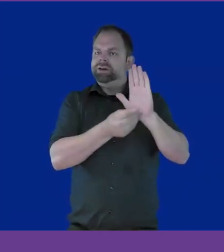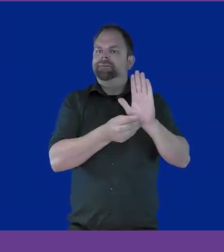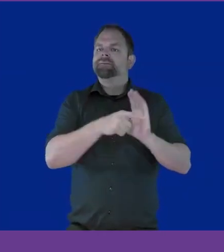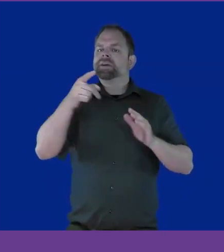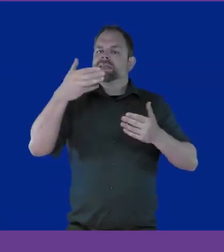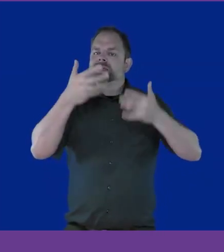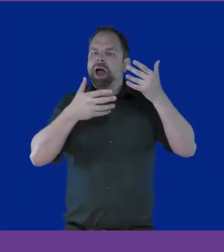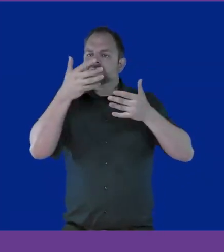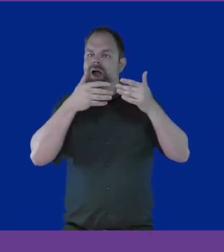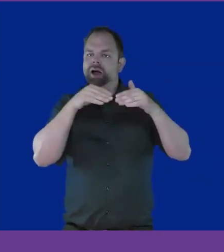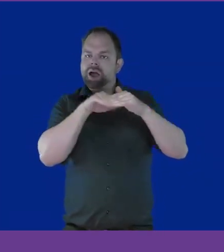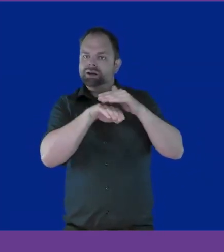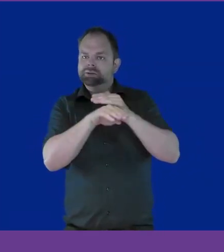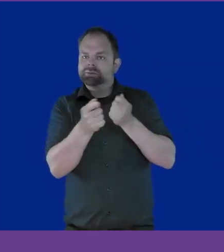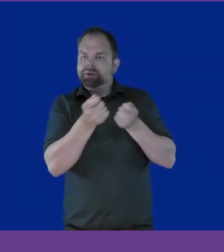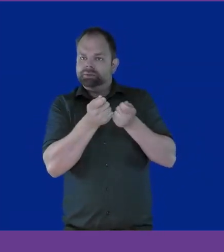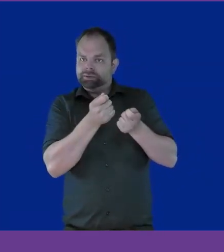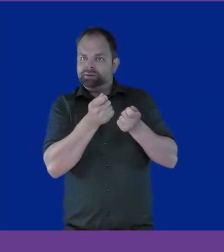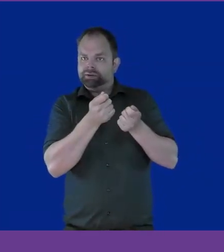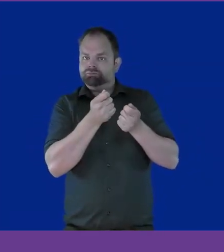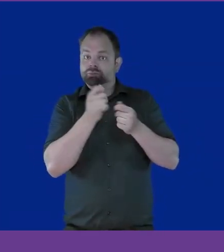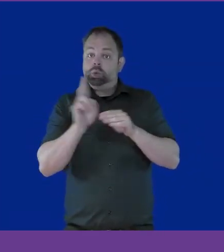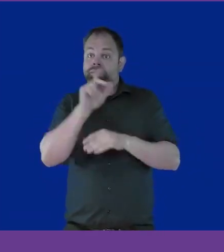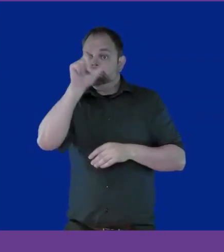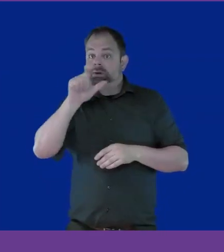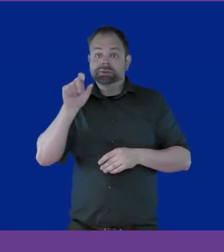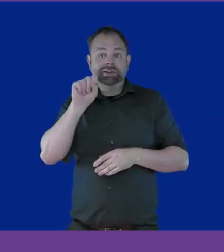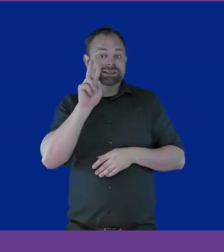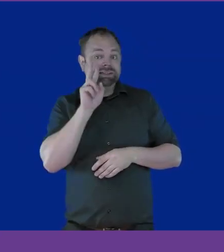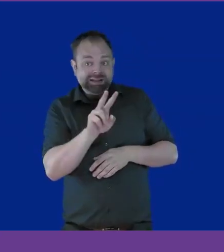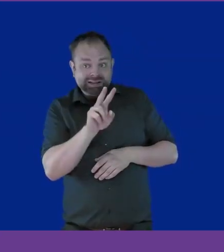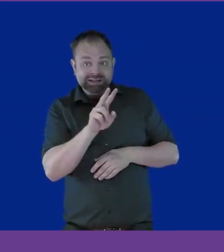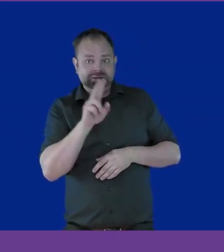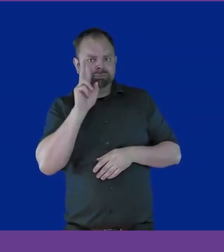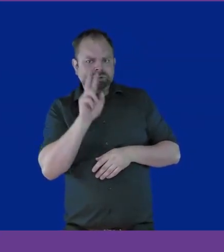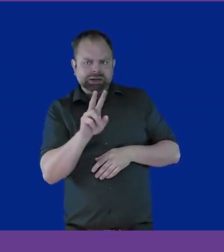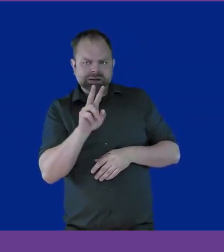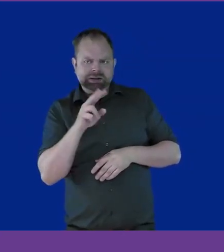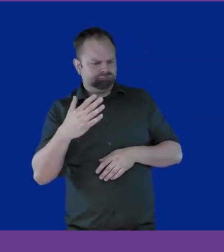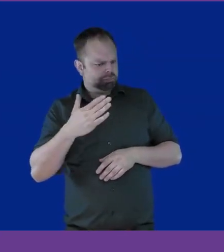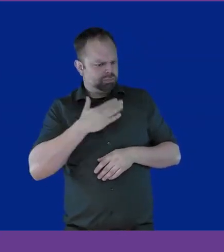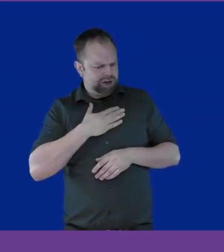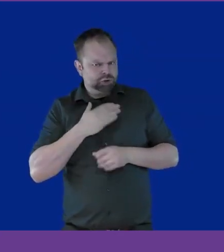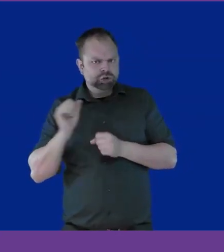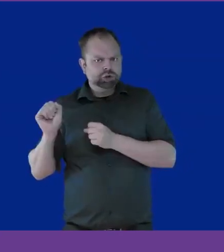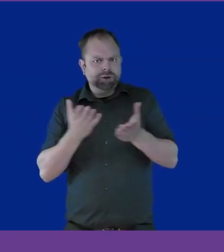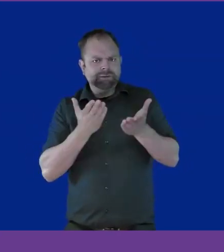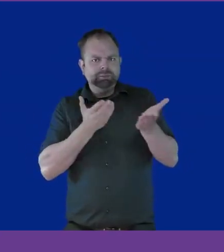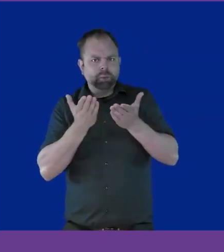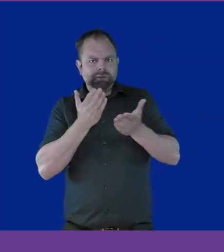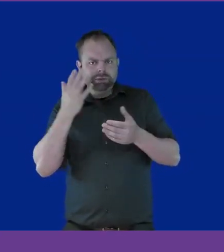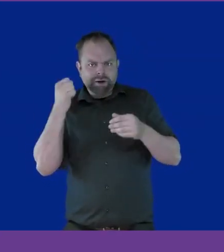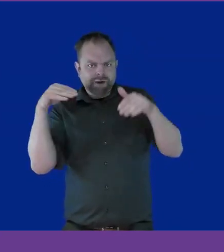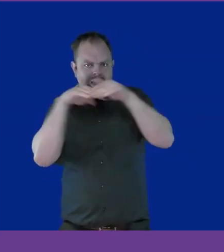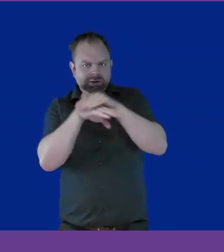mind the data privacy, data ownership, and indeed what you were referring to users having a